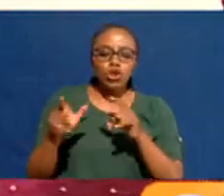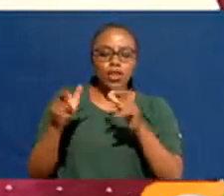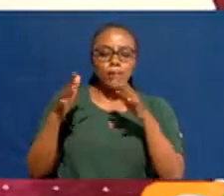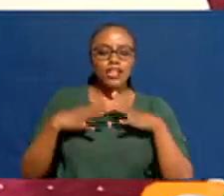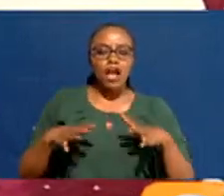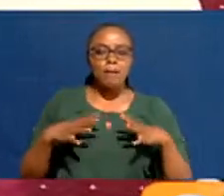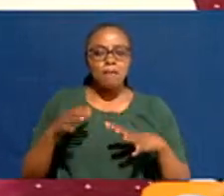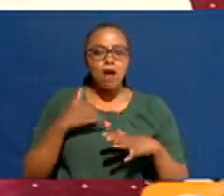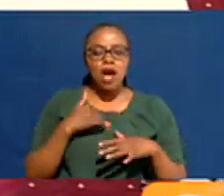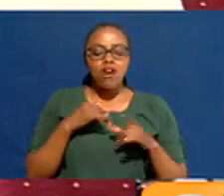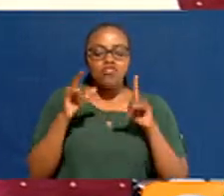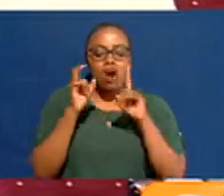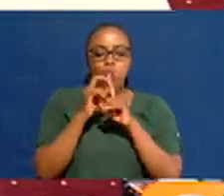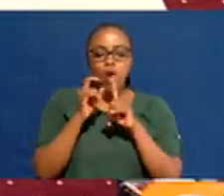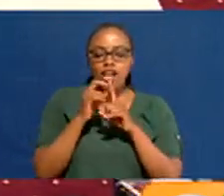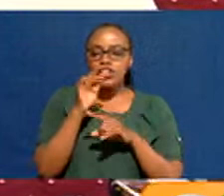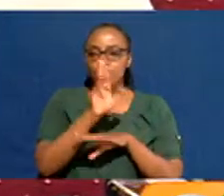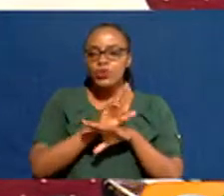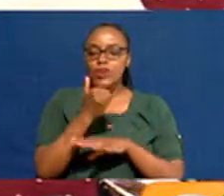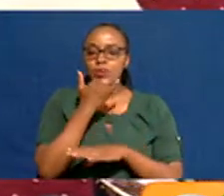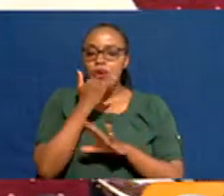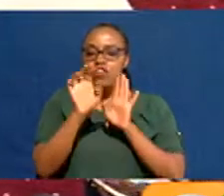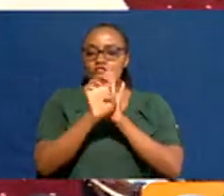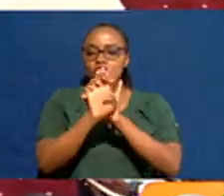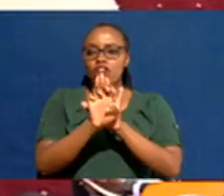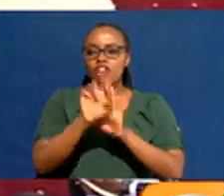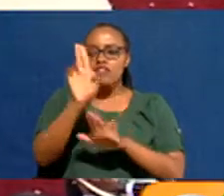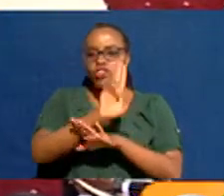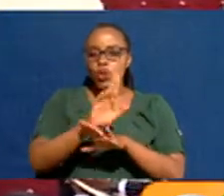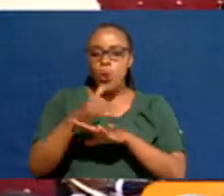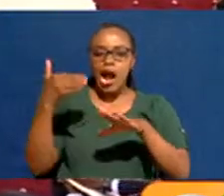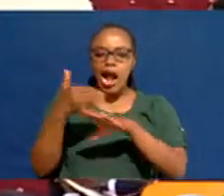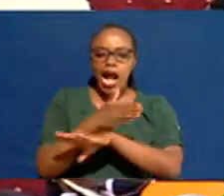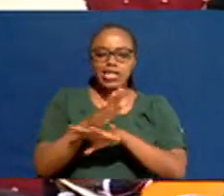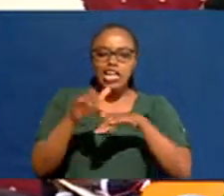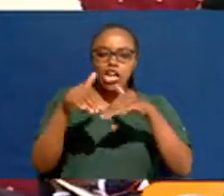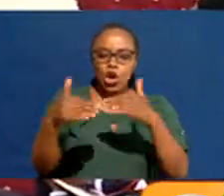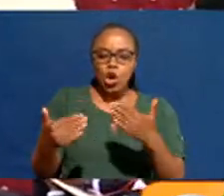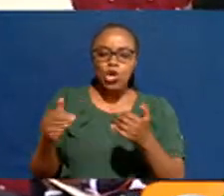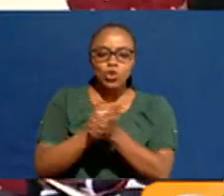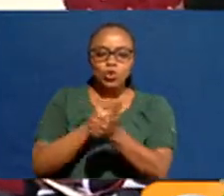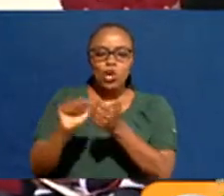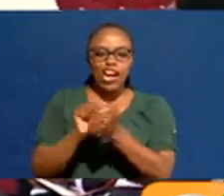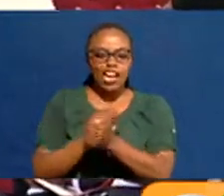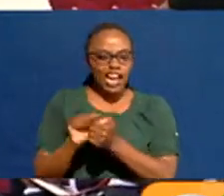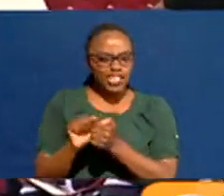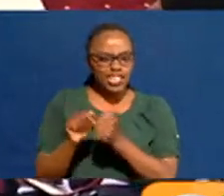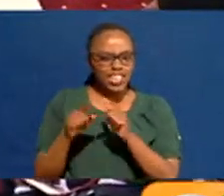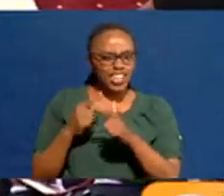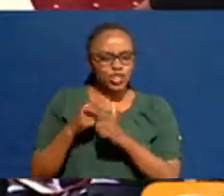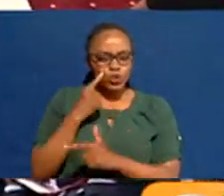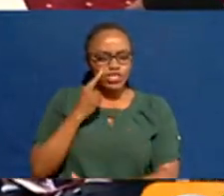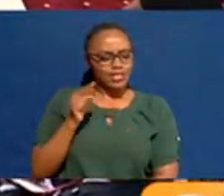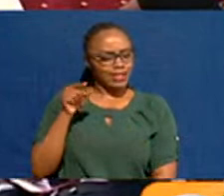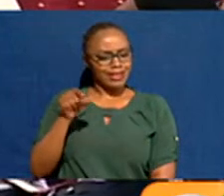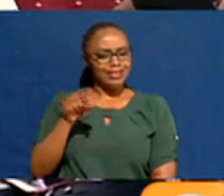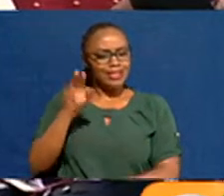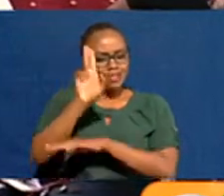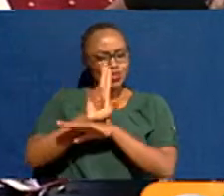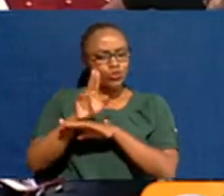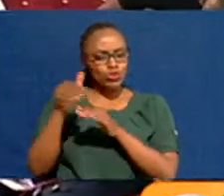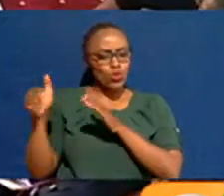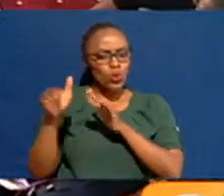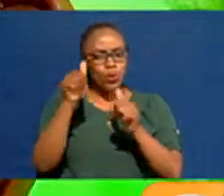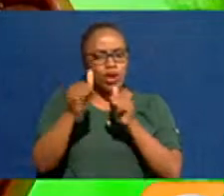fulani ni maneno ambayo yanafaa? Kwa mfano, unapotumia maneno kama cartels ama hiyo kucrash, unaona ya kwamba pengine mnastahili kutumia njia